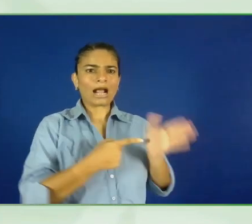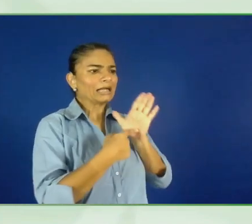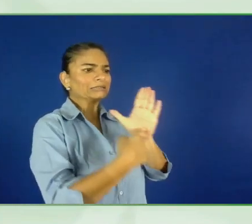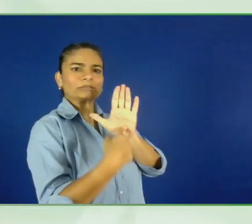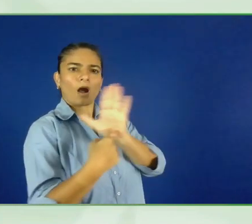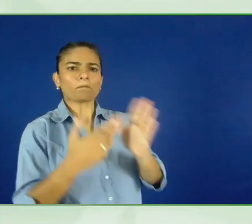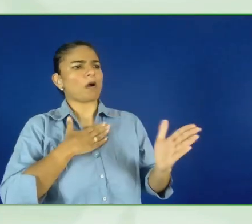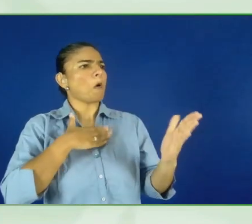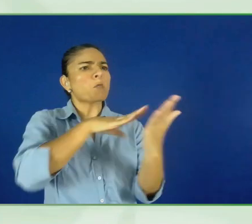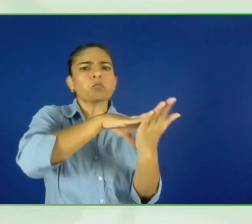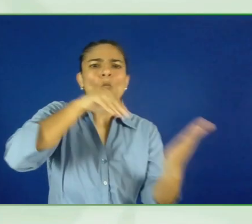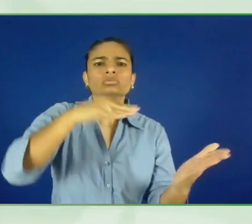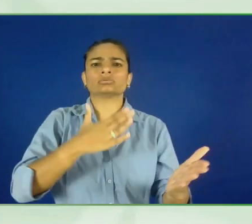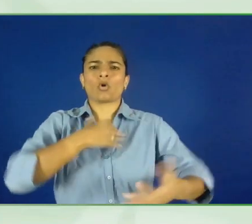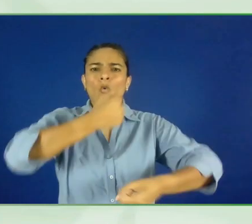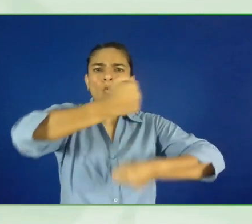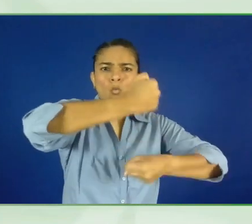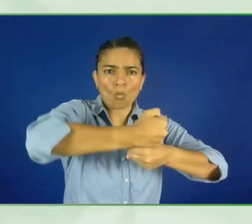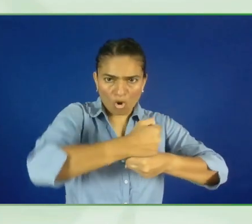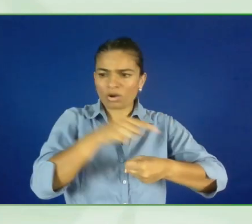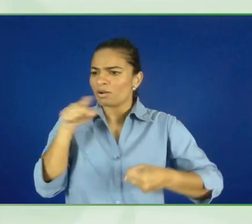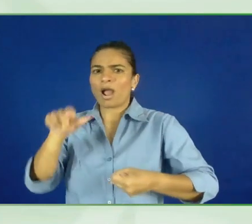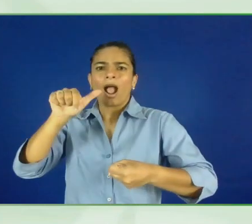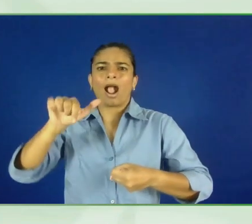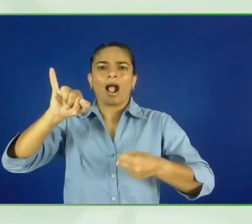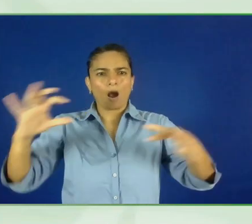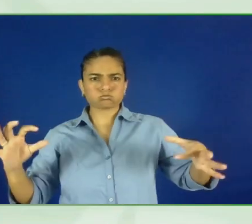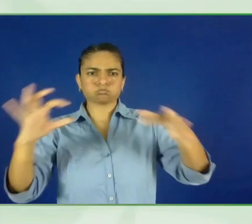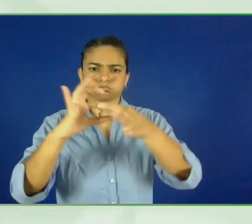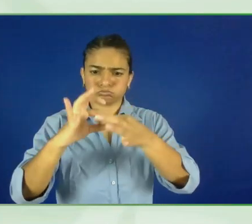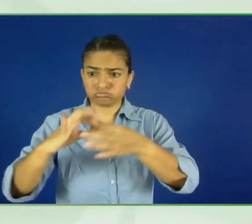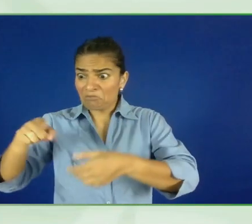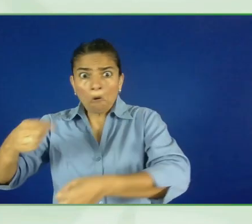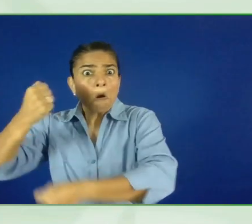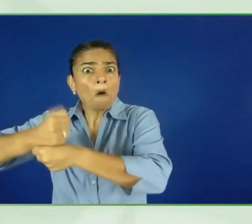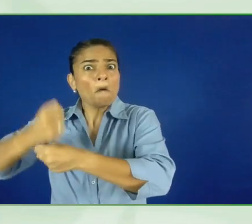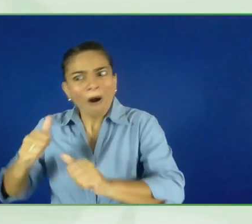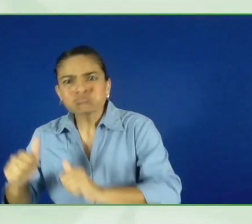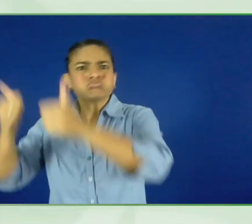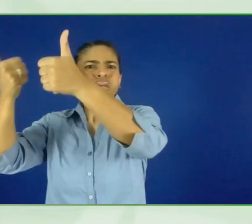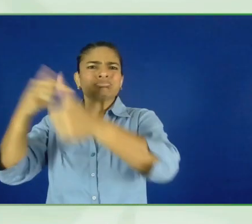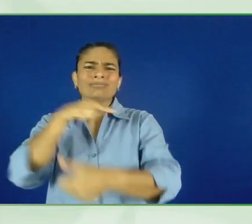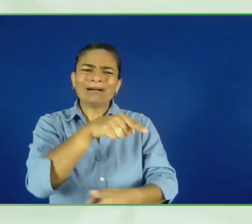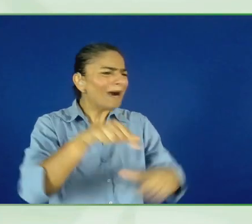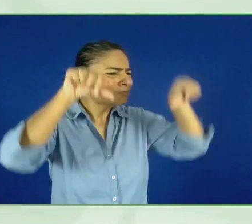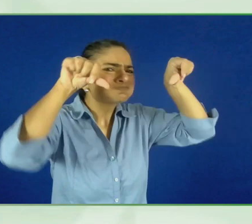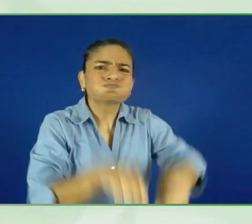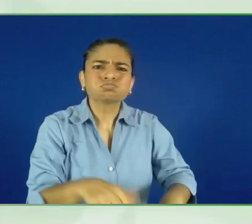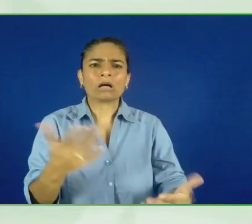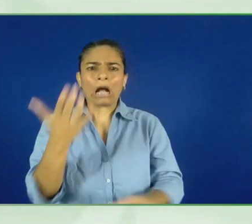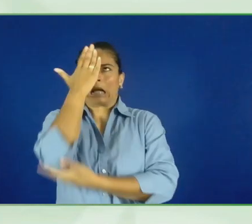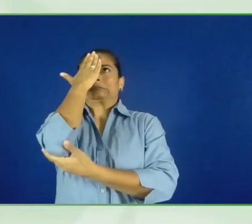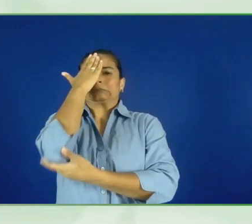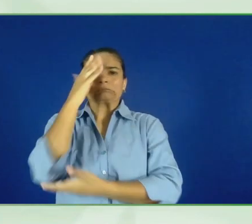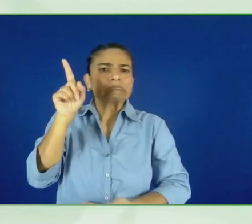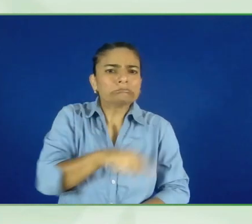did not work, what mistakes did we make. So this is the joint journey for this next 50 minutes